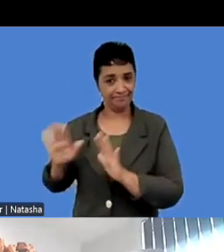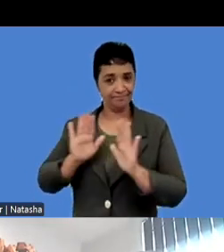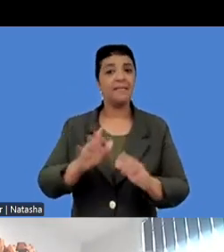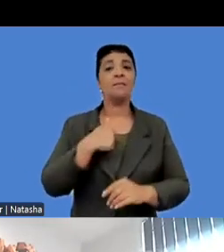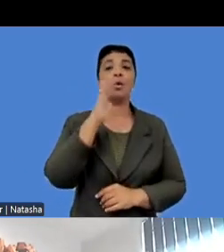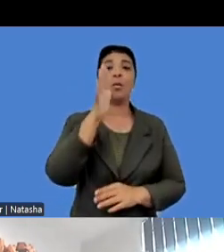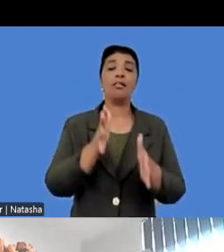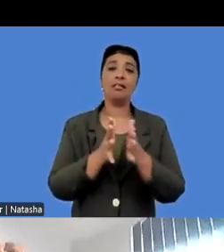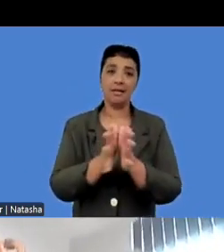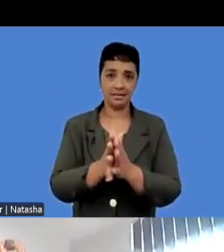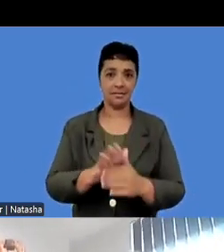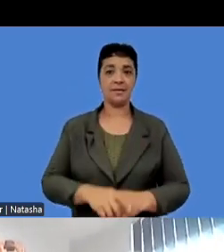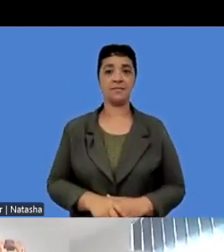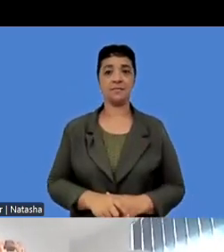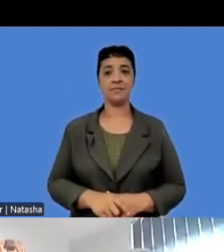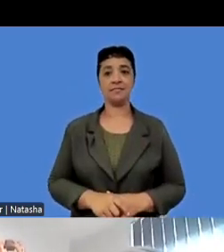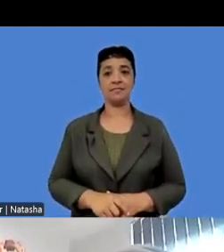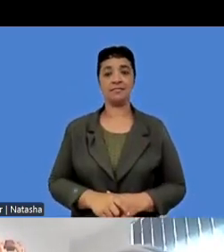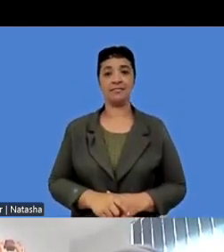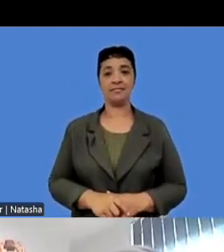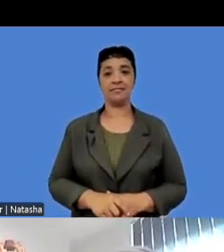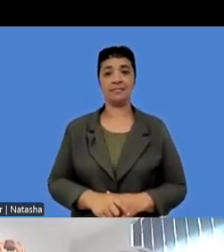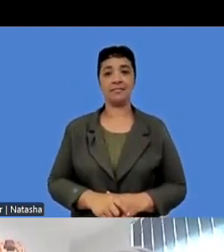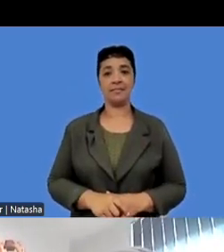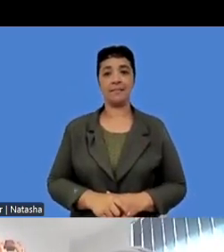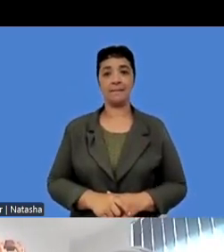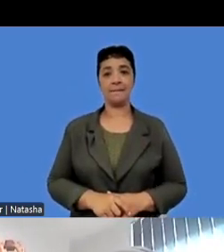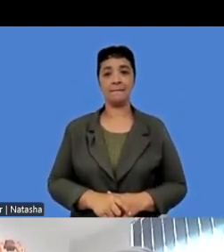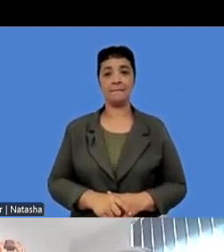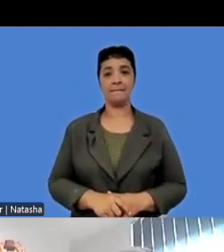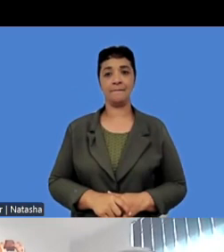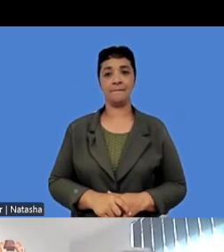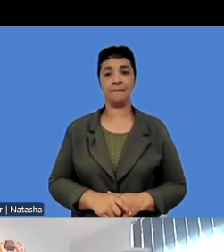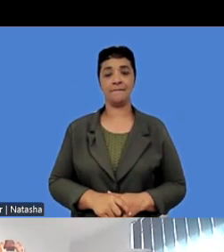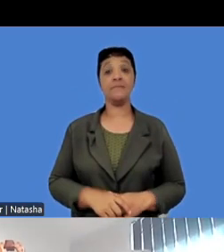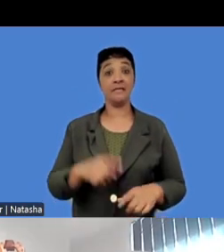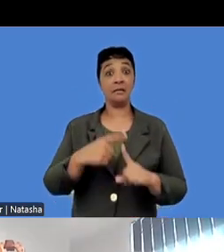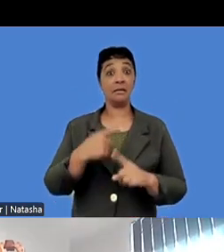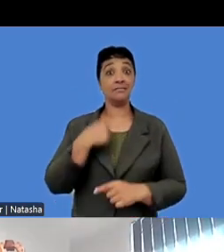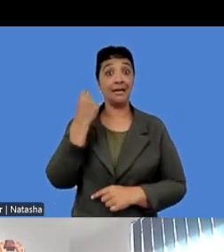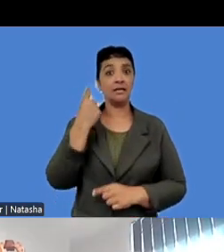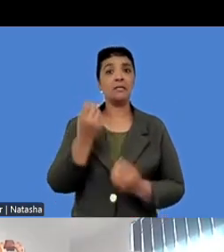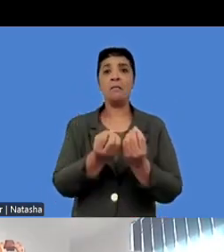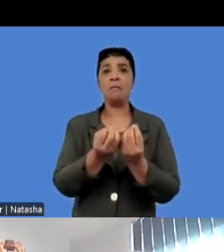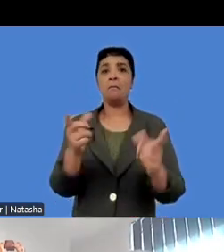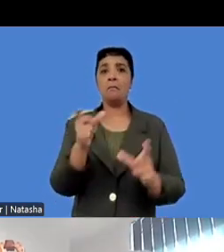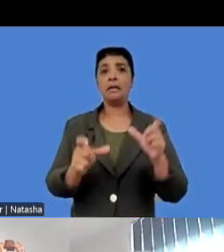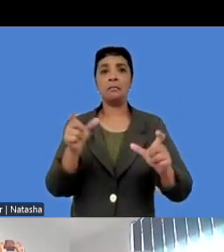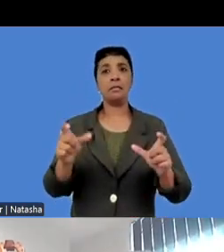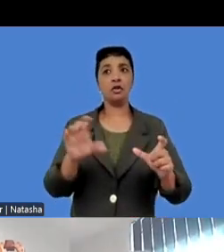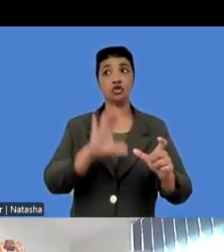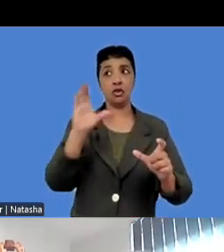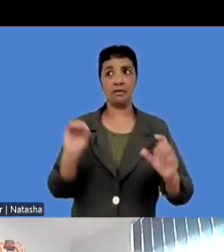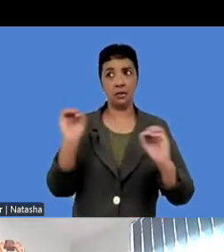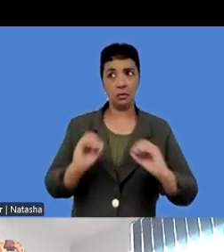think it will also be, I don't take for granted that a large number of participants are not South Africans. So